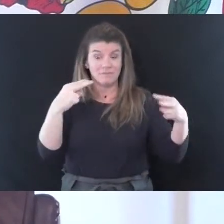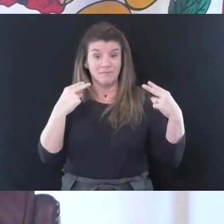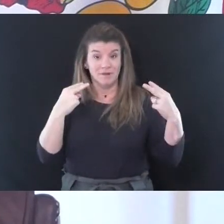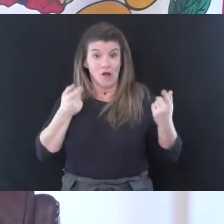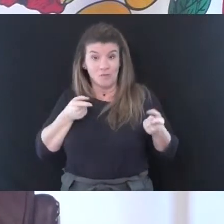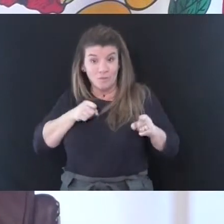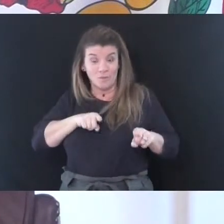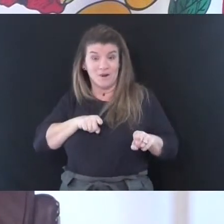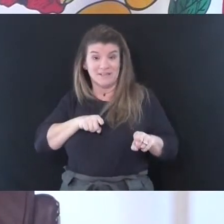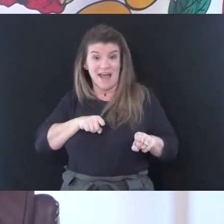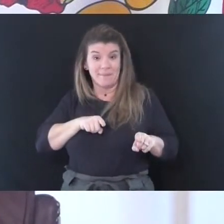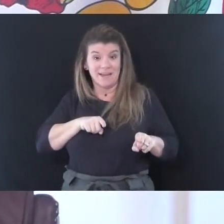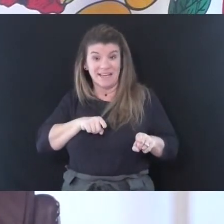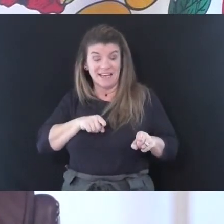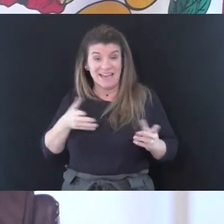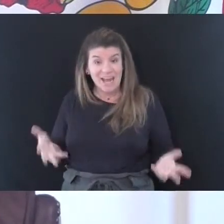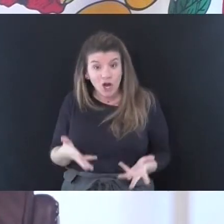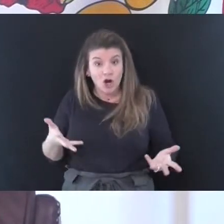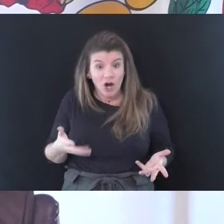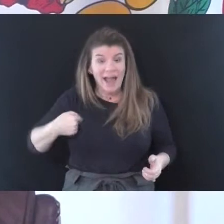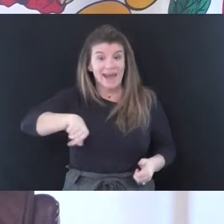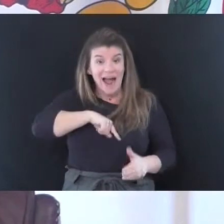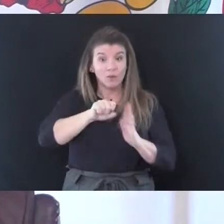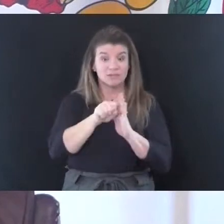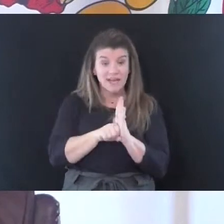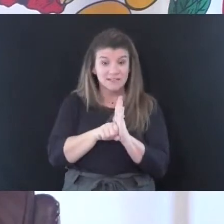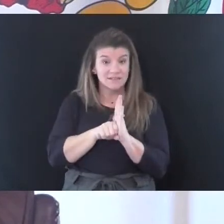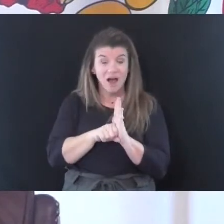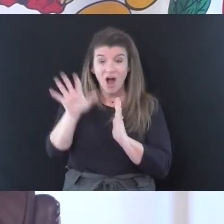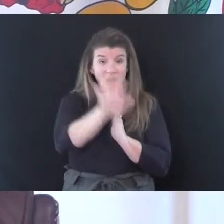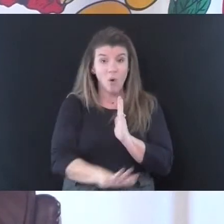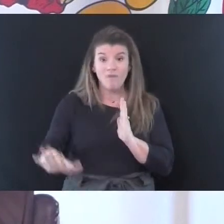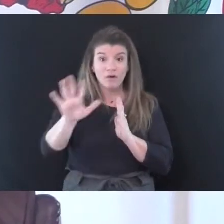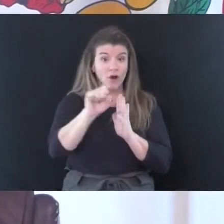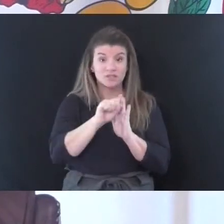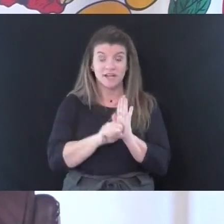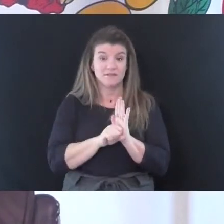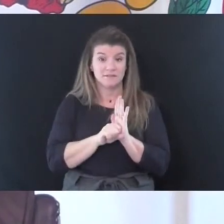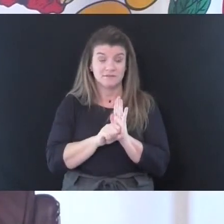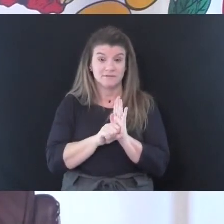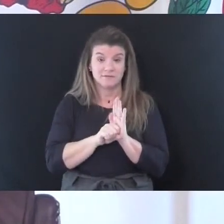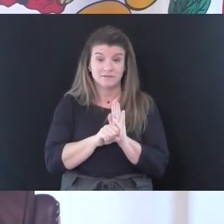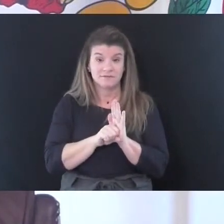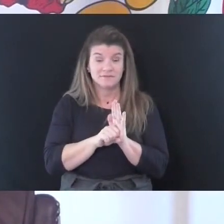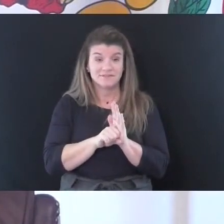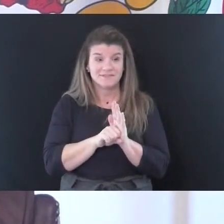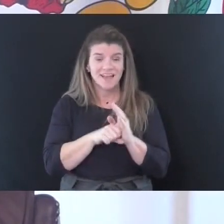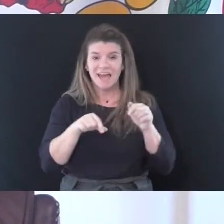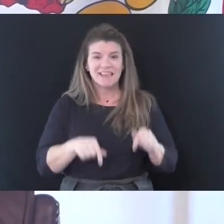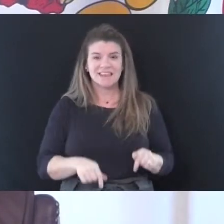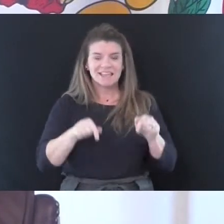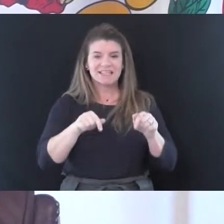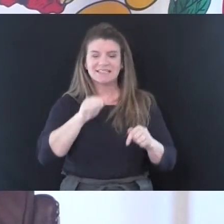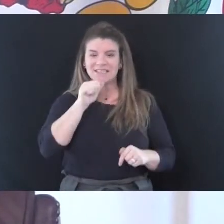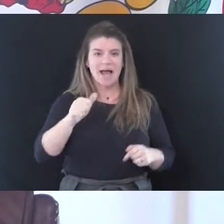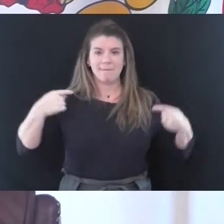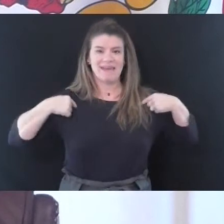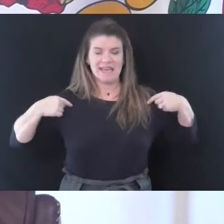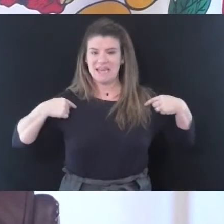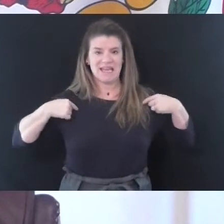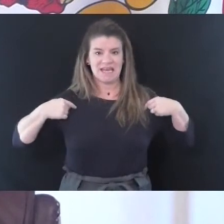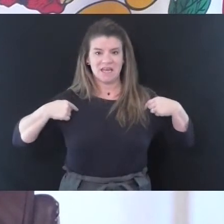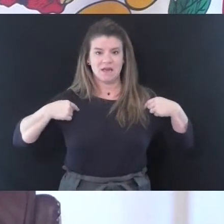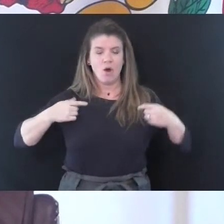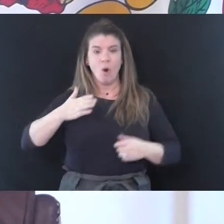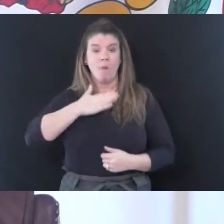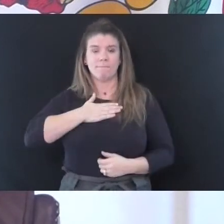on all across the state. All across the state. This is not about me or